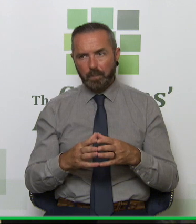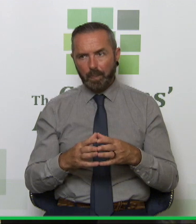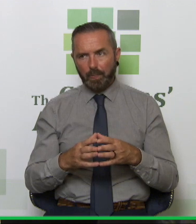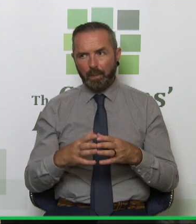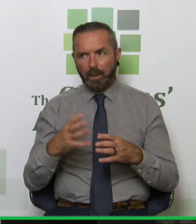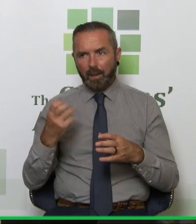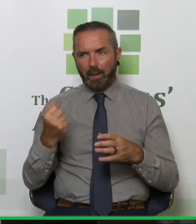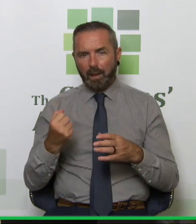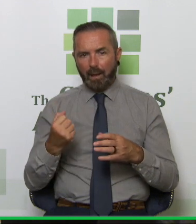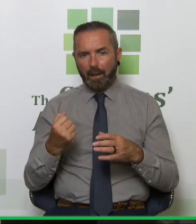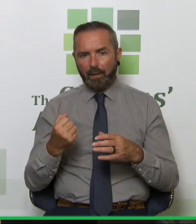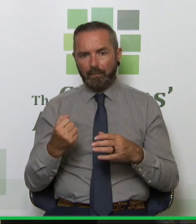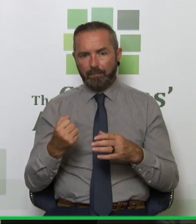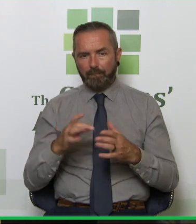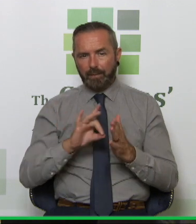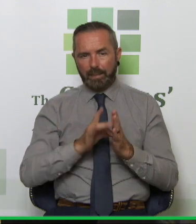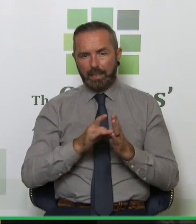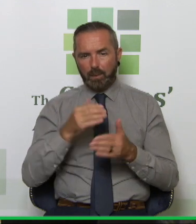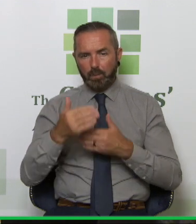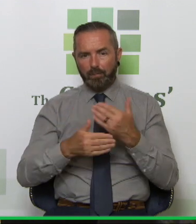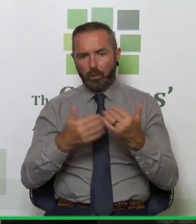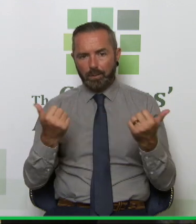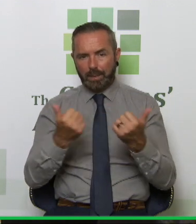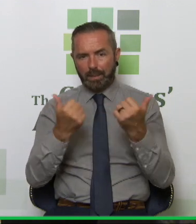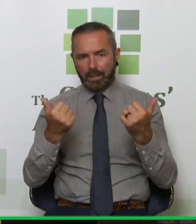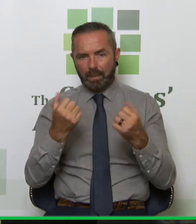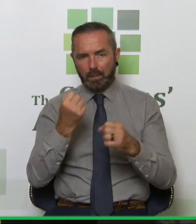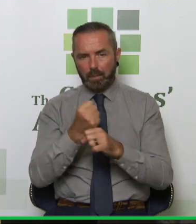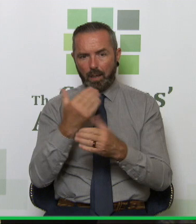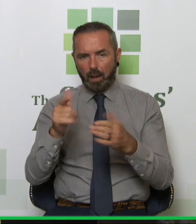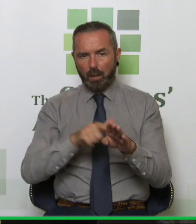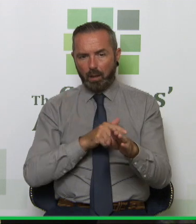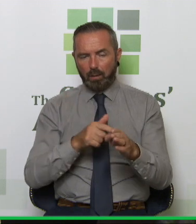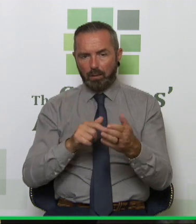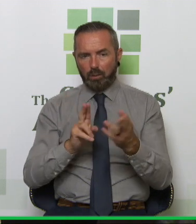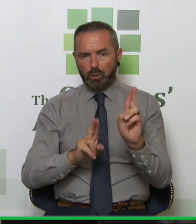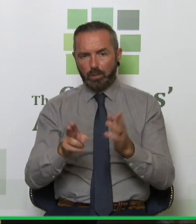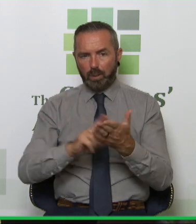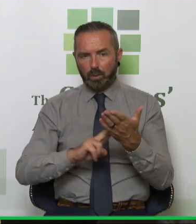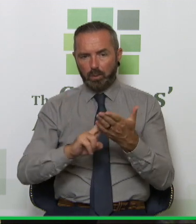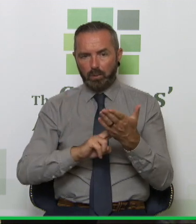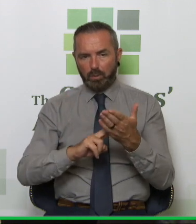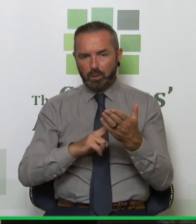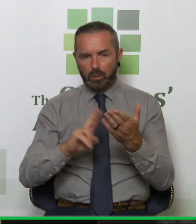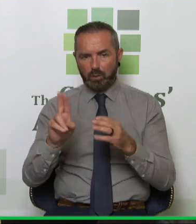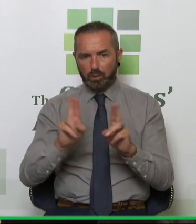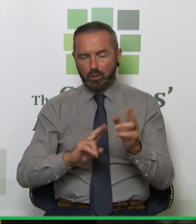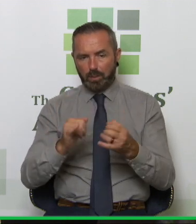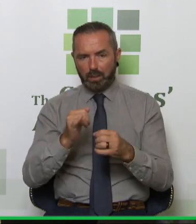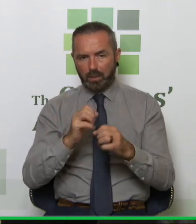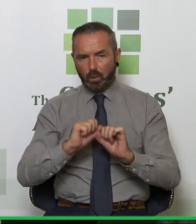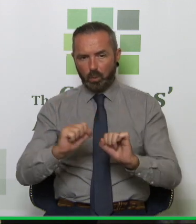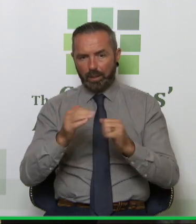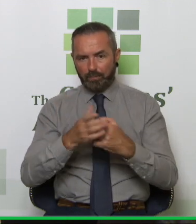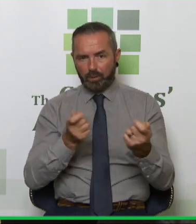key performance indicators around how long someone should be waiting for treatment, and this will fall in with that. So it will happen as soon as